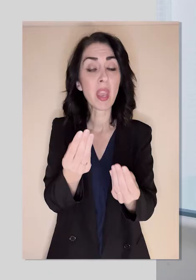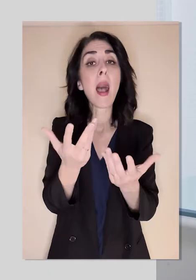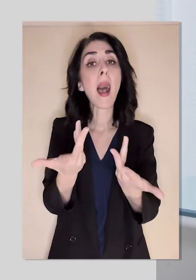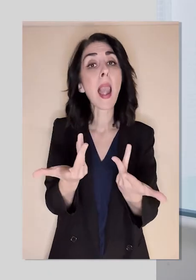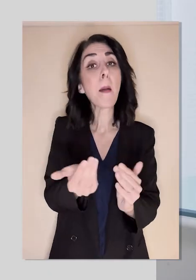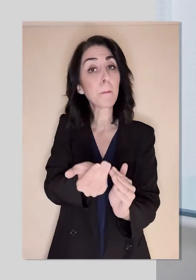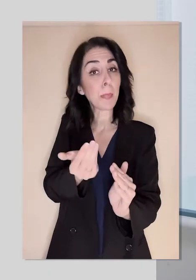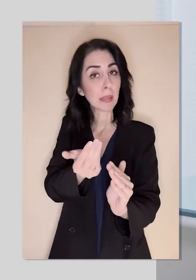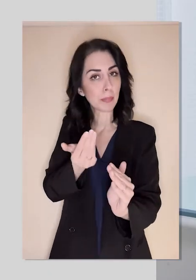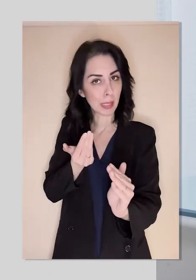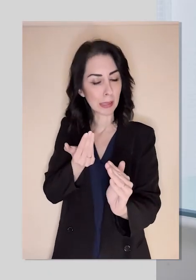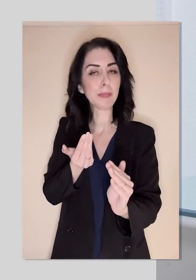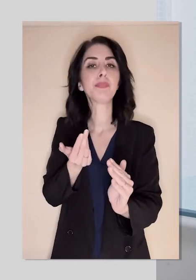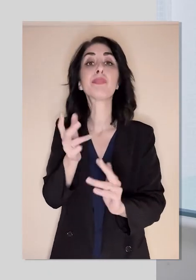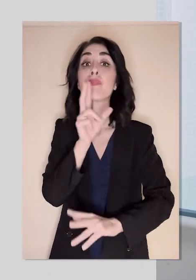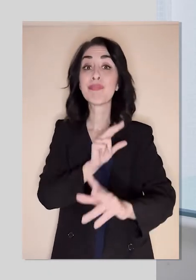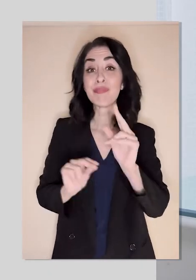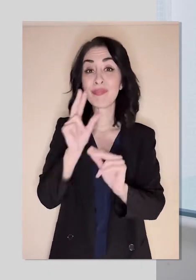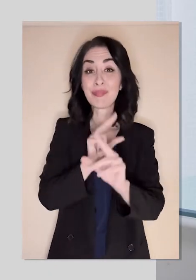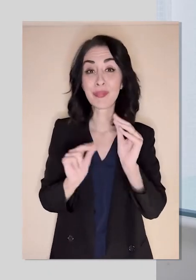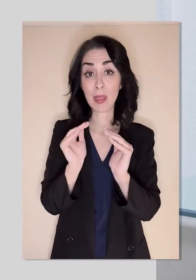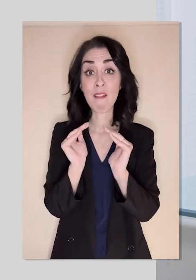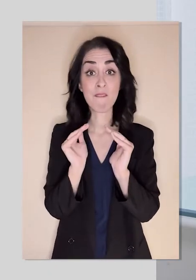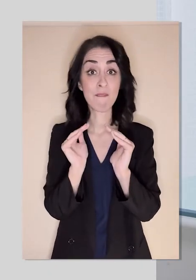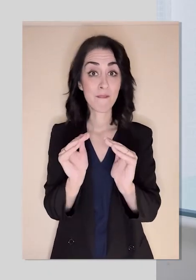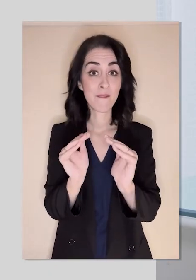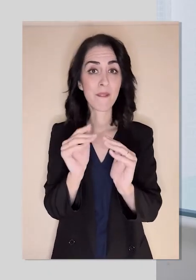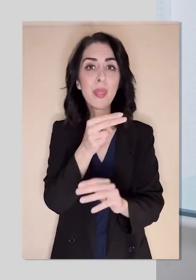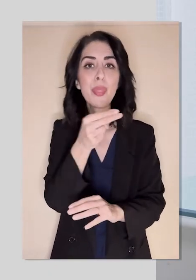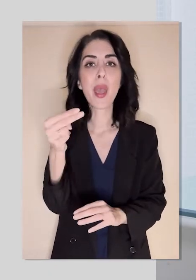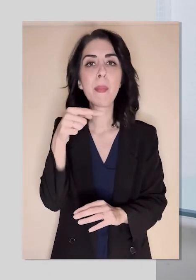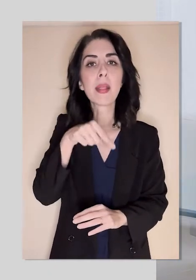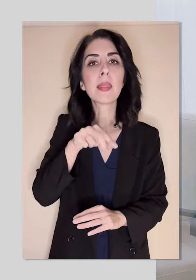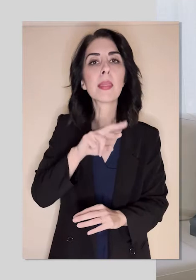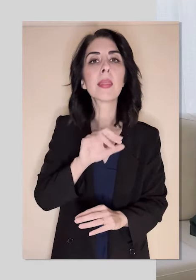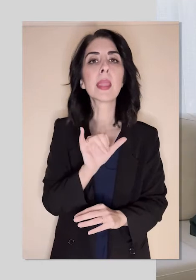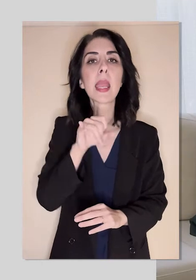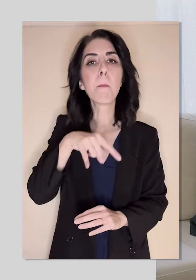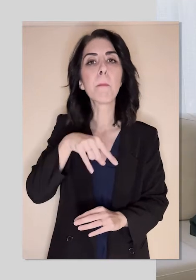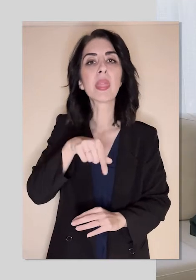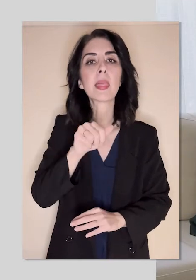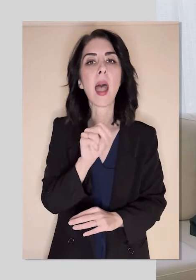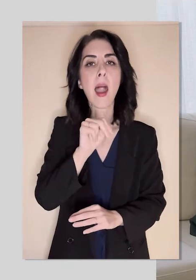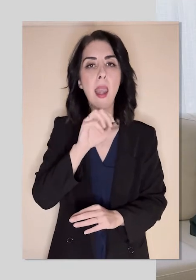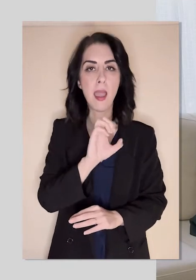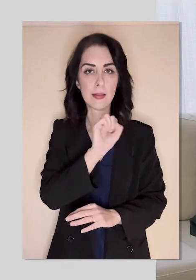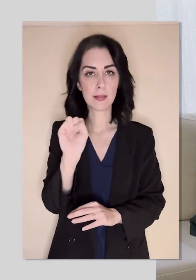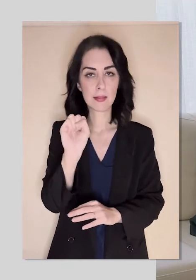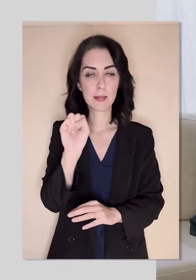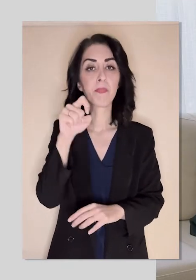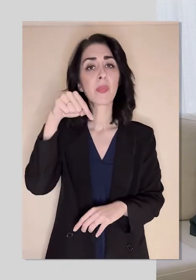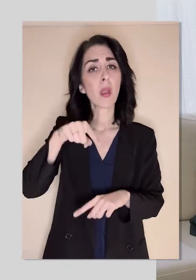about newer medications, can we stay to triptans for a minute? So we've had them in